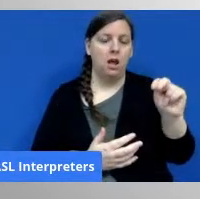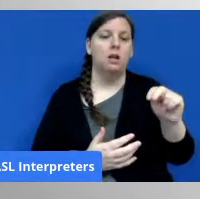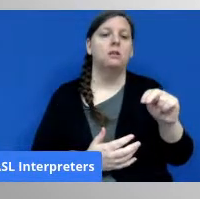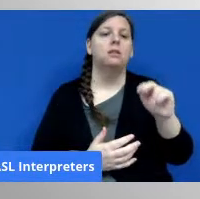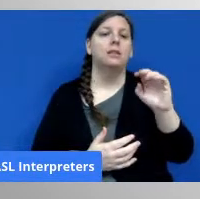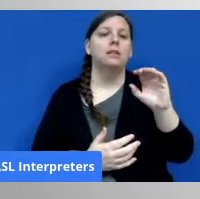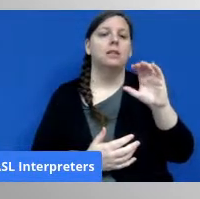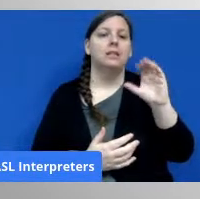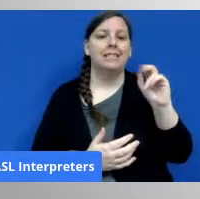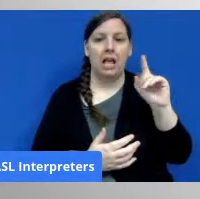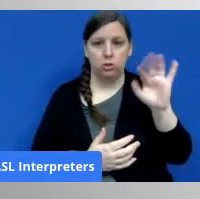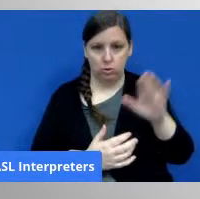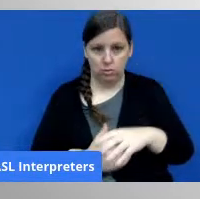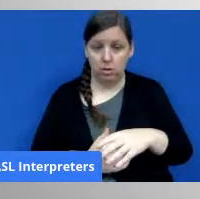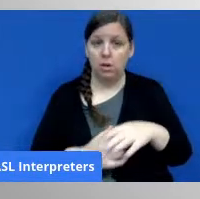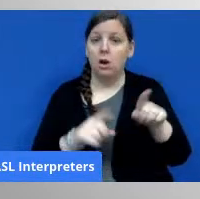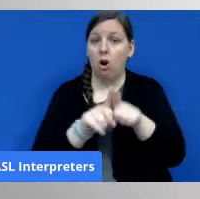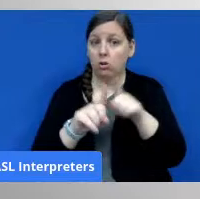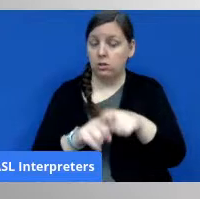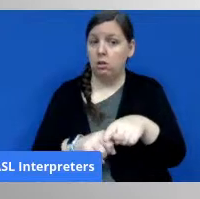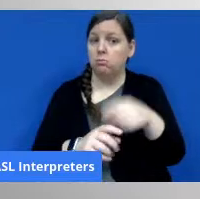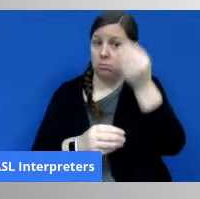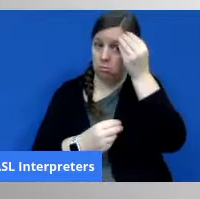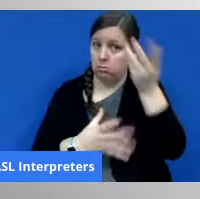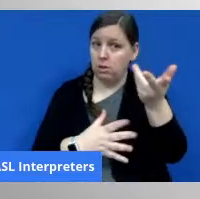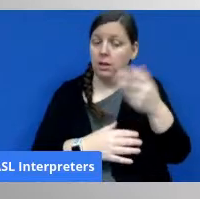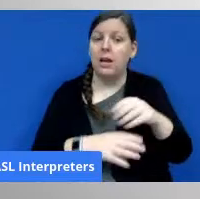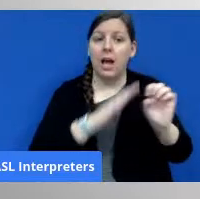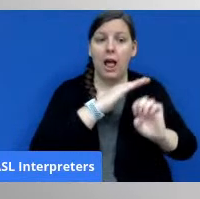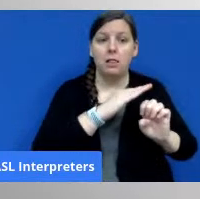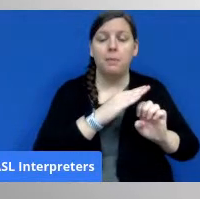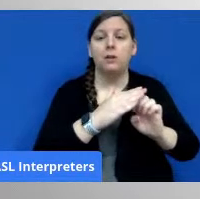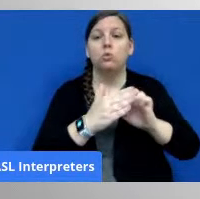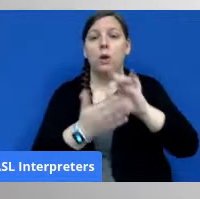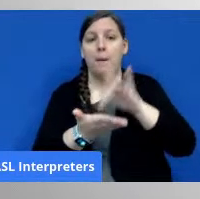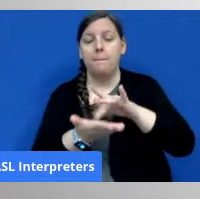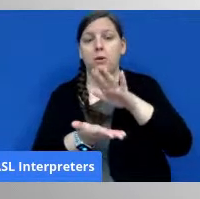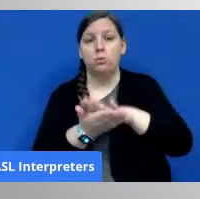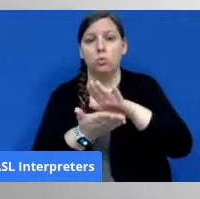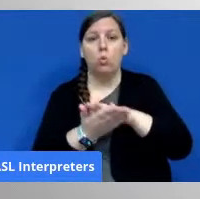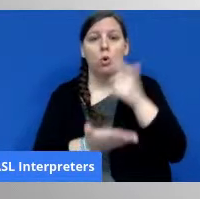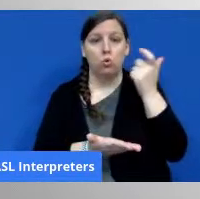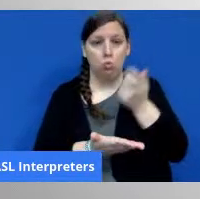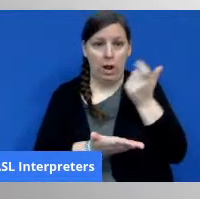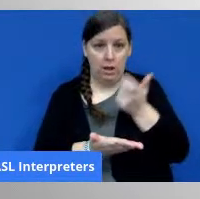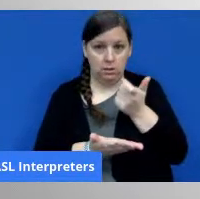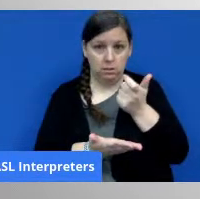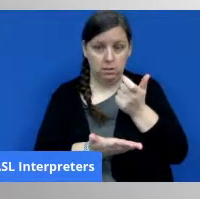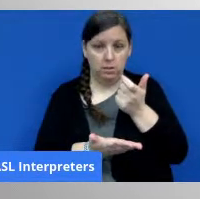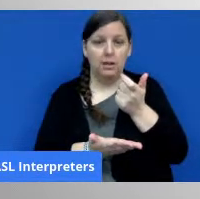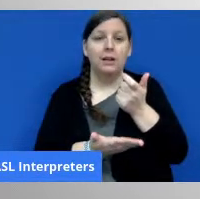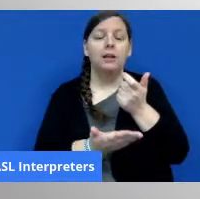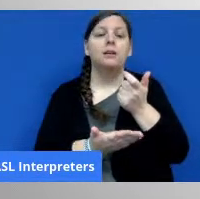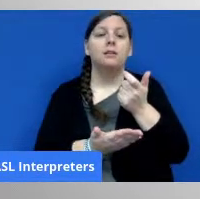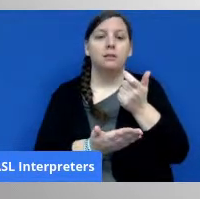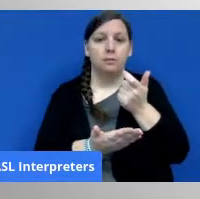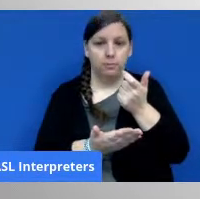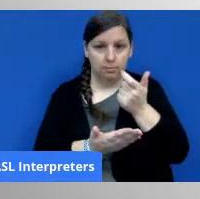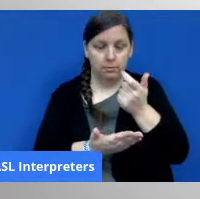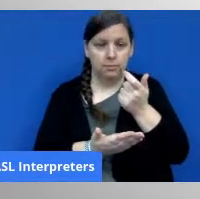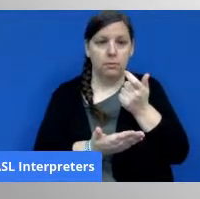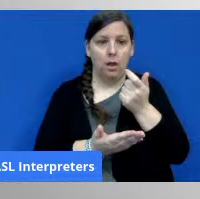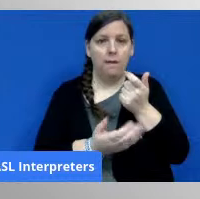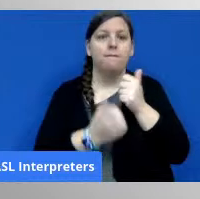And also, as a disclaimer, the elementary and the middle school grant is operating on a modified